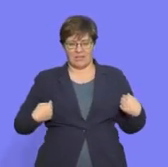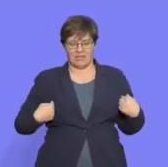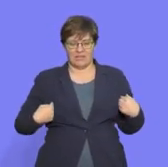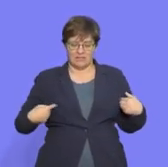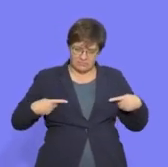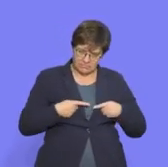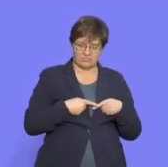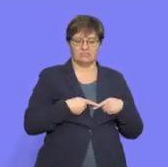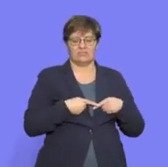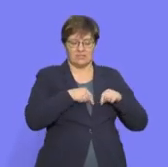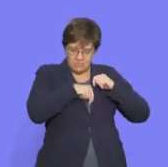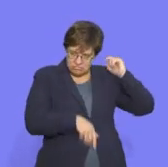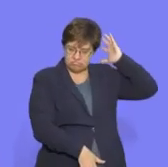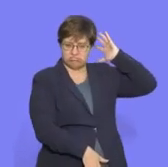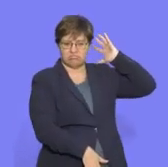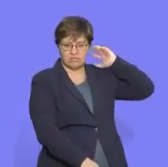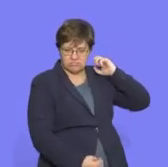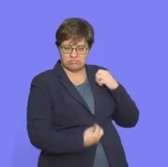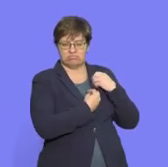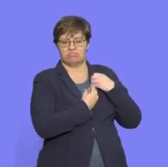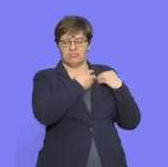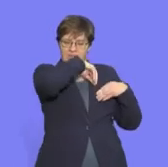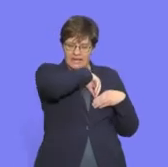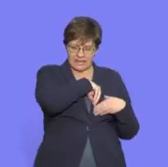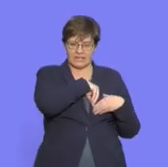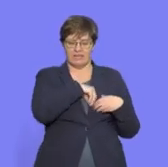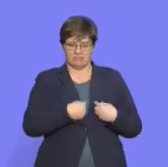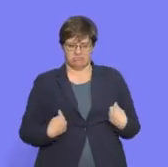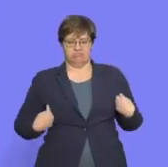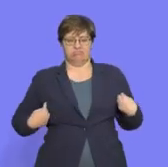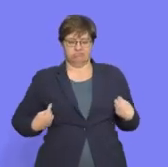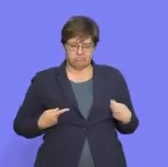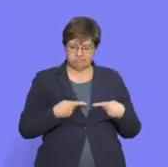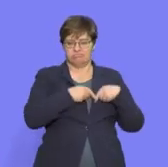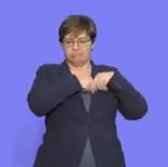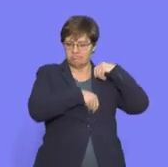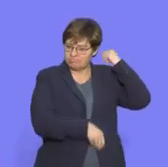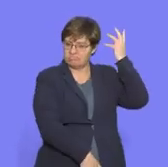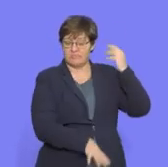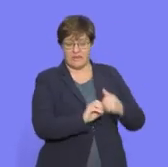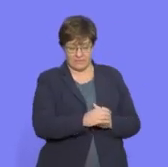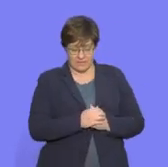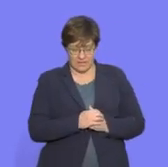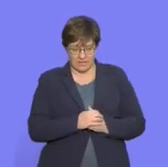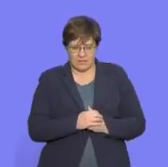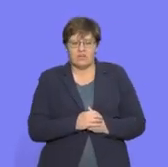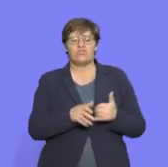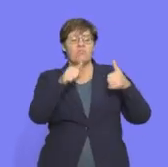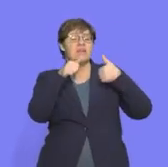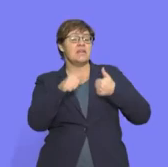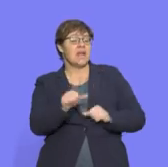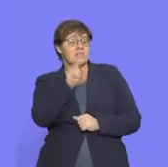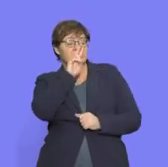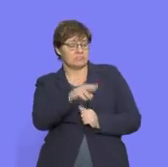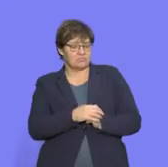the different parts of my body that are going to need the blood. Okay guys, the next concept that we need to